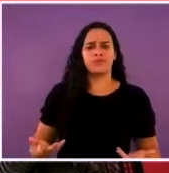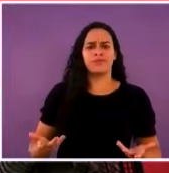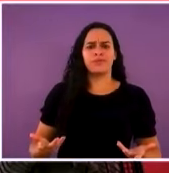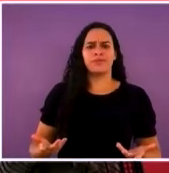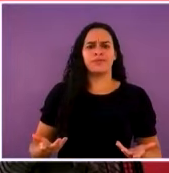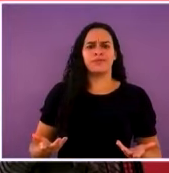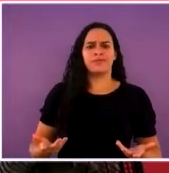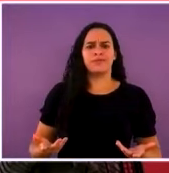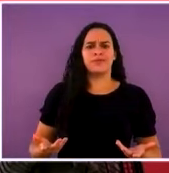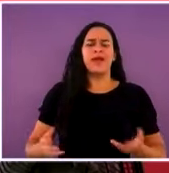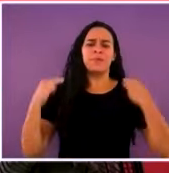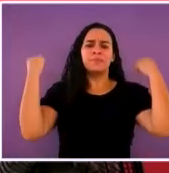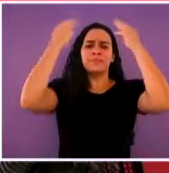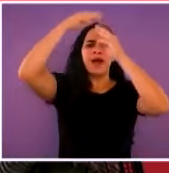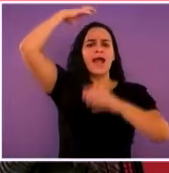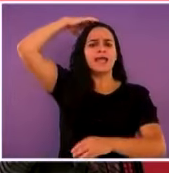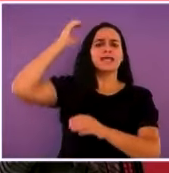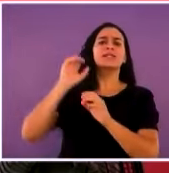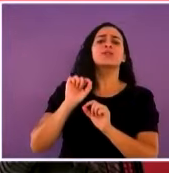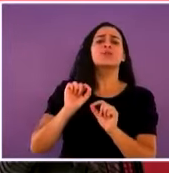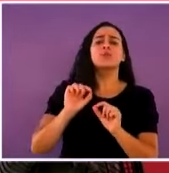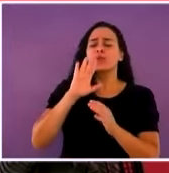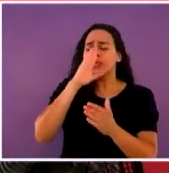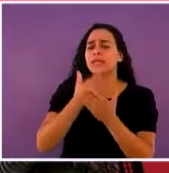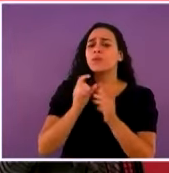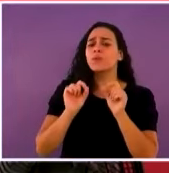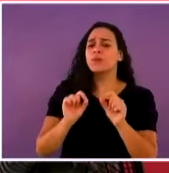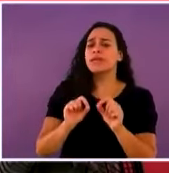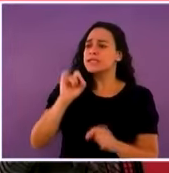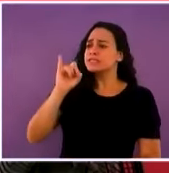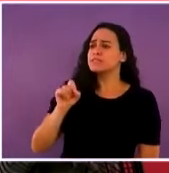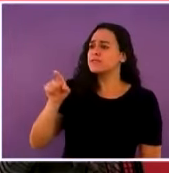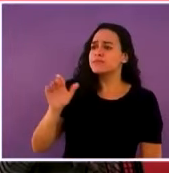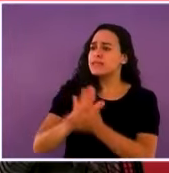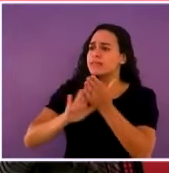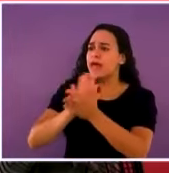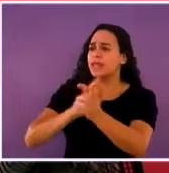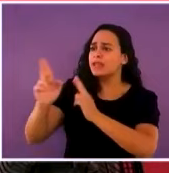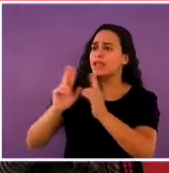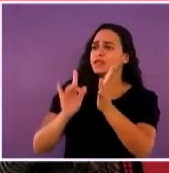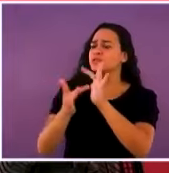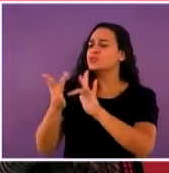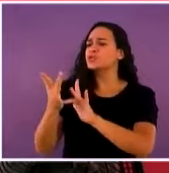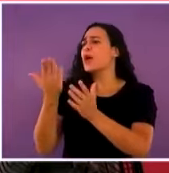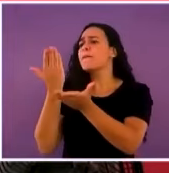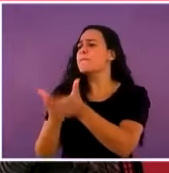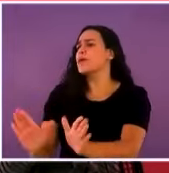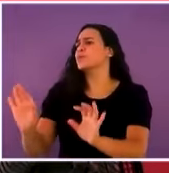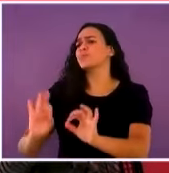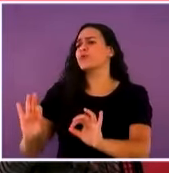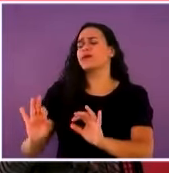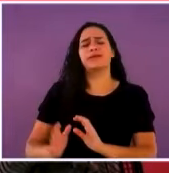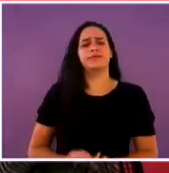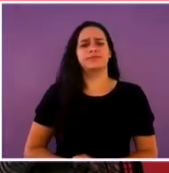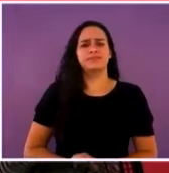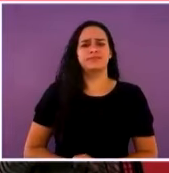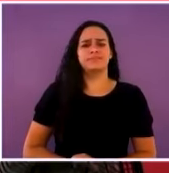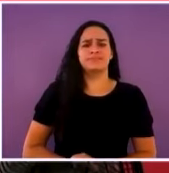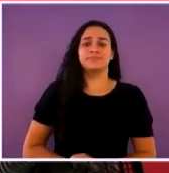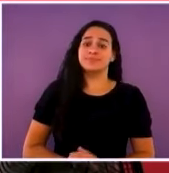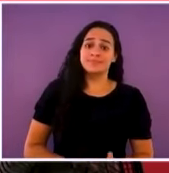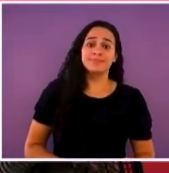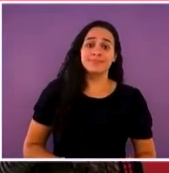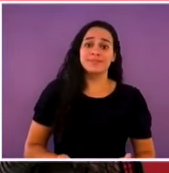está perdido. But on the contrary, he says we are already united because we are all children of God. Pelo